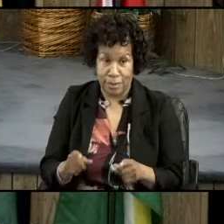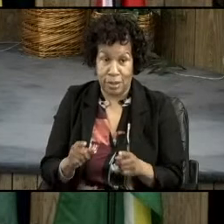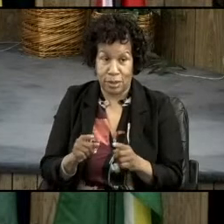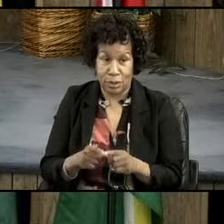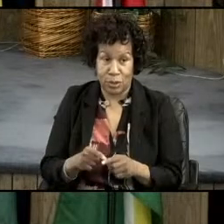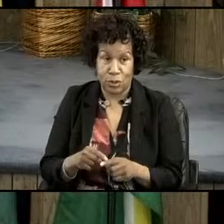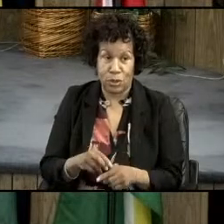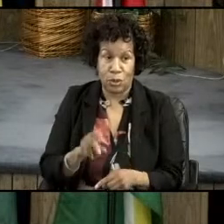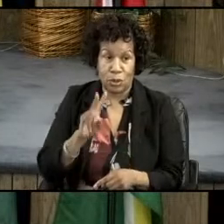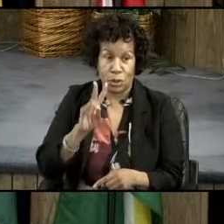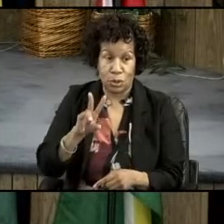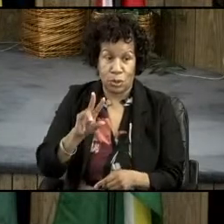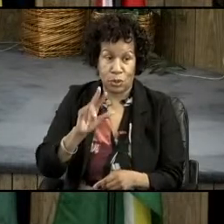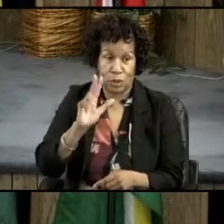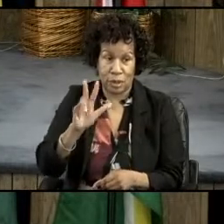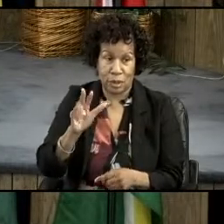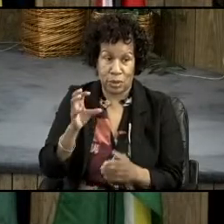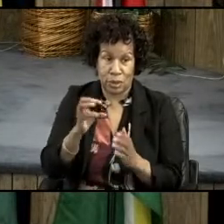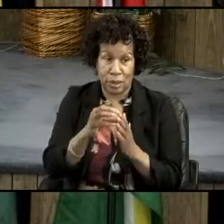days?